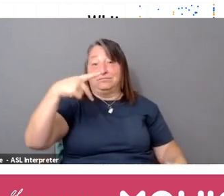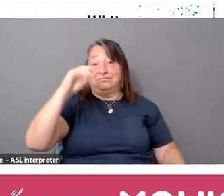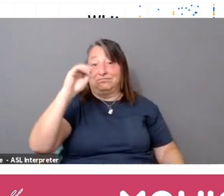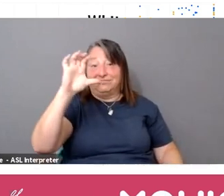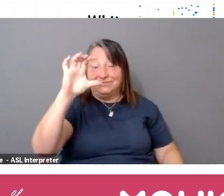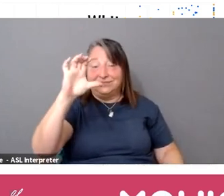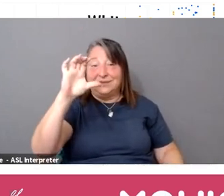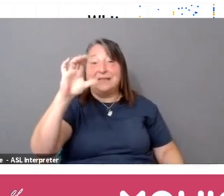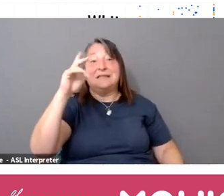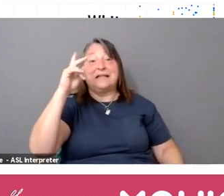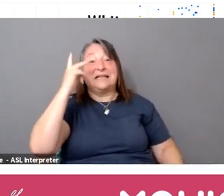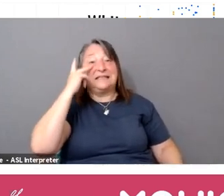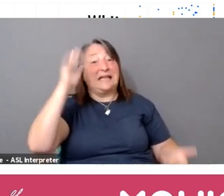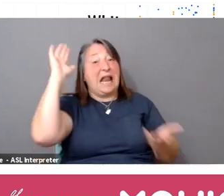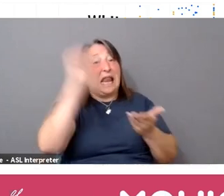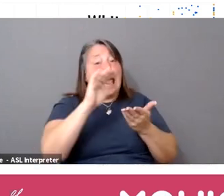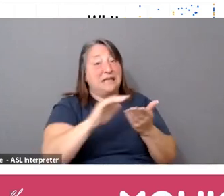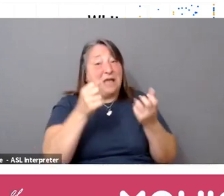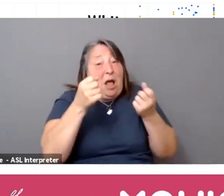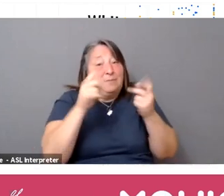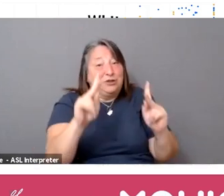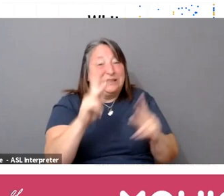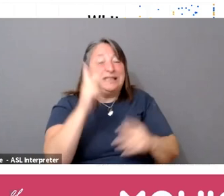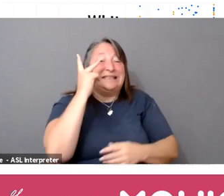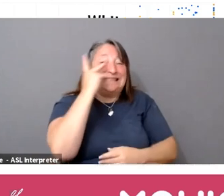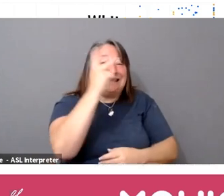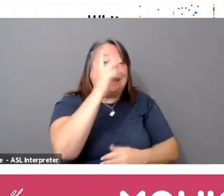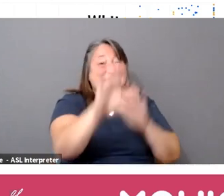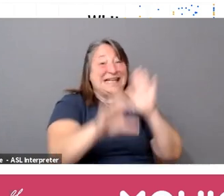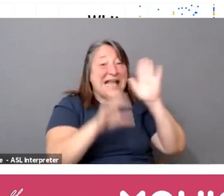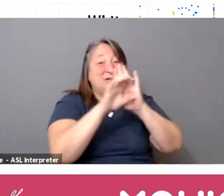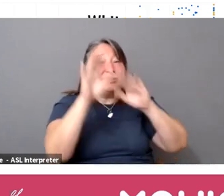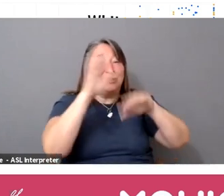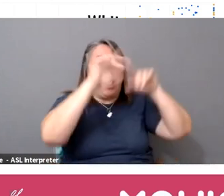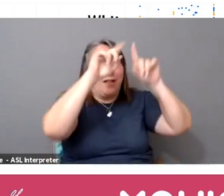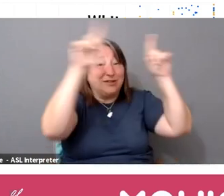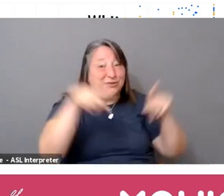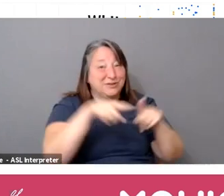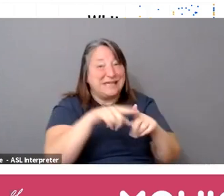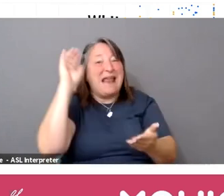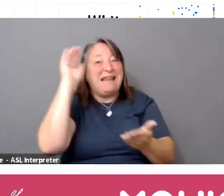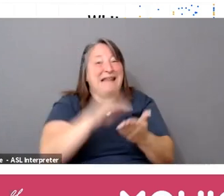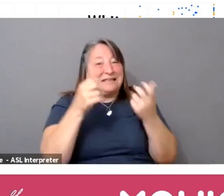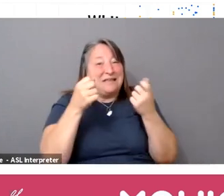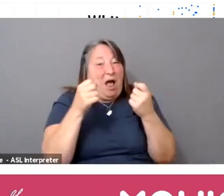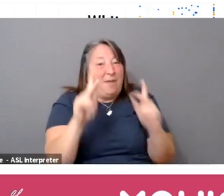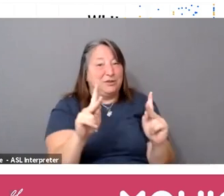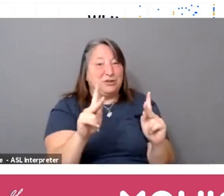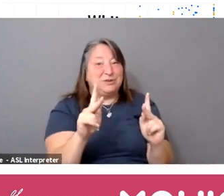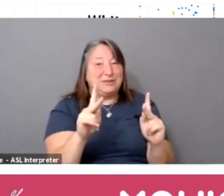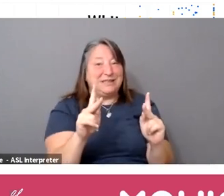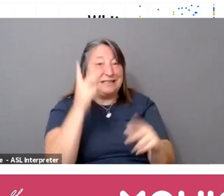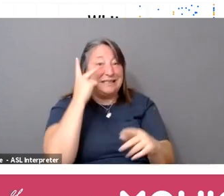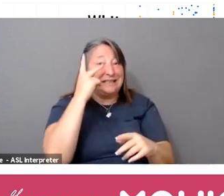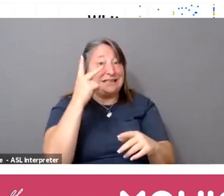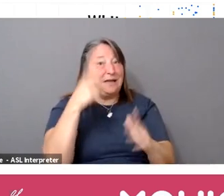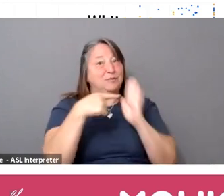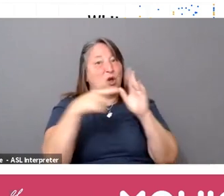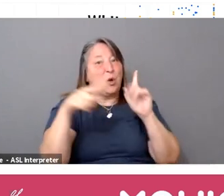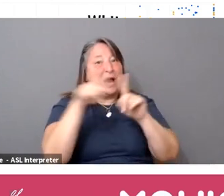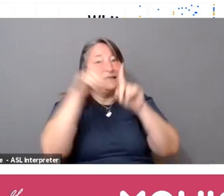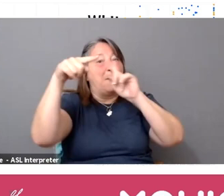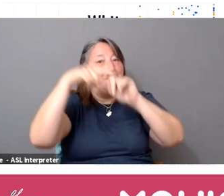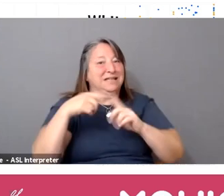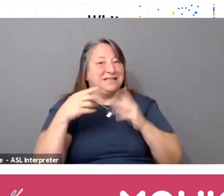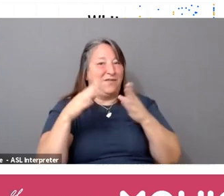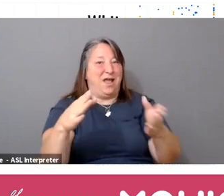on the screen and fewer opportunities to see them depicted as not negatively. And I think this is really interesting when you